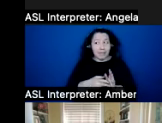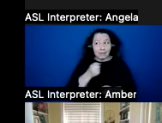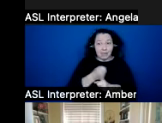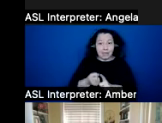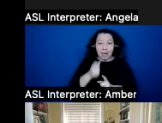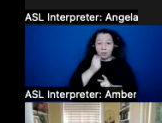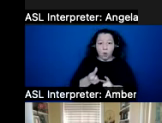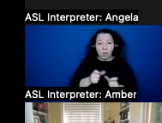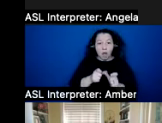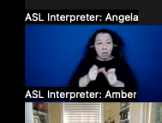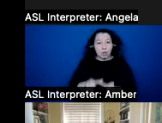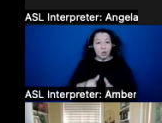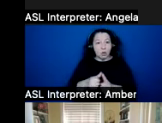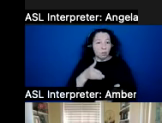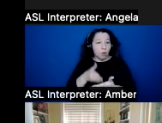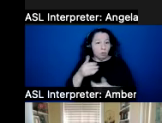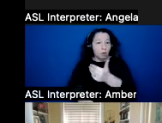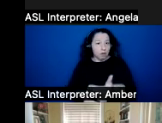move into prosecution.